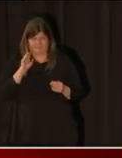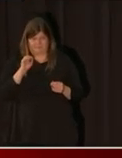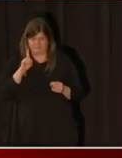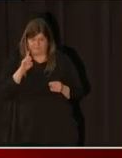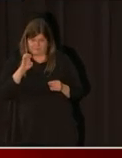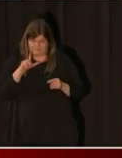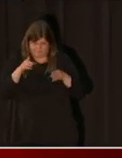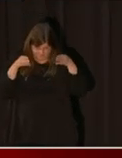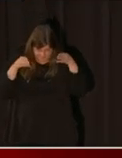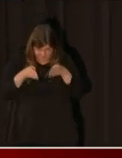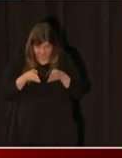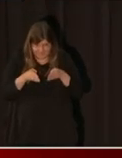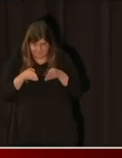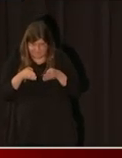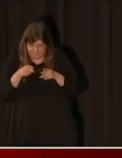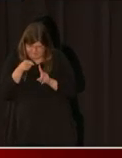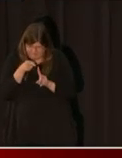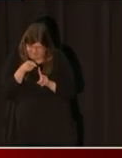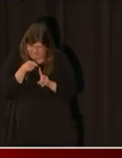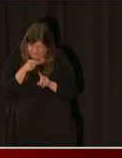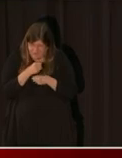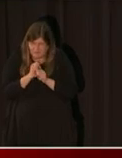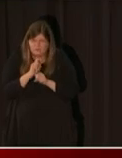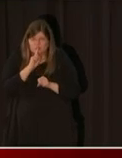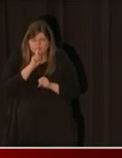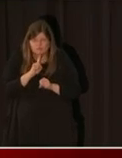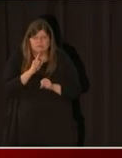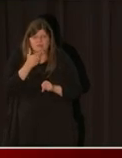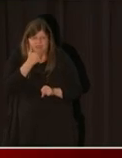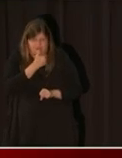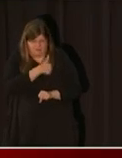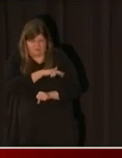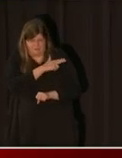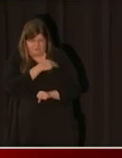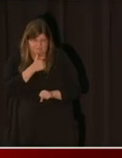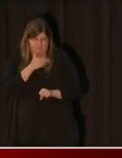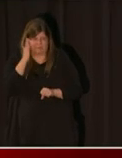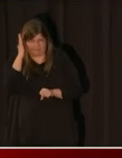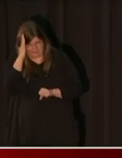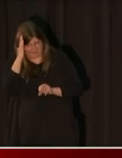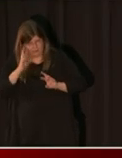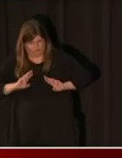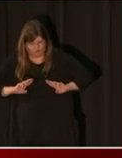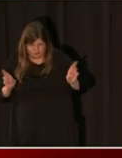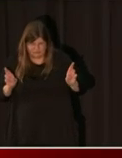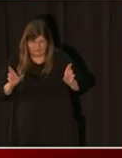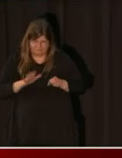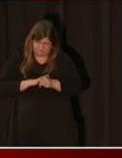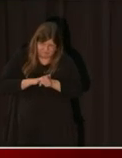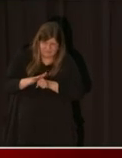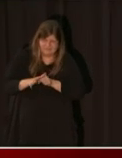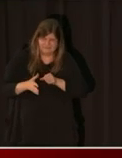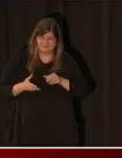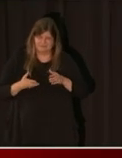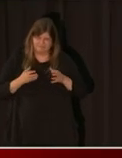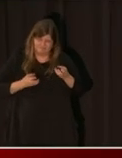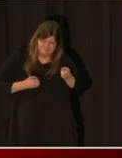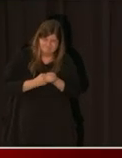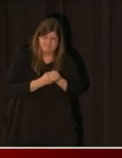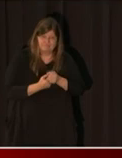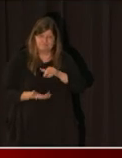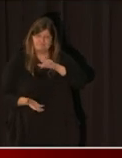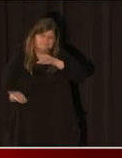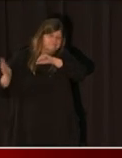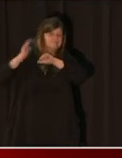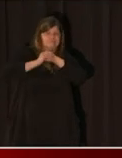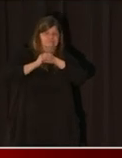hospital beds to support any increase or surge in infection in our city. But you're